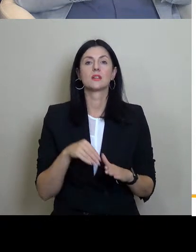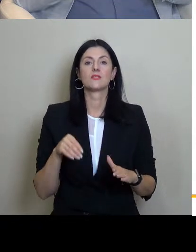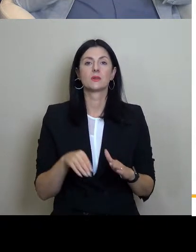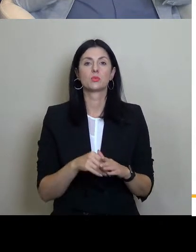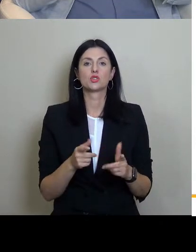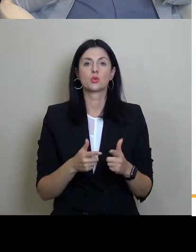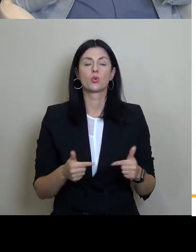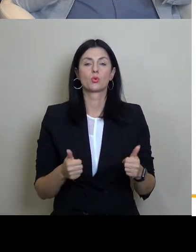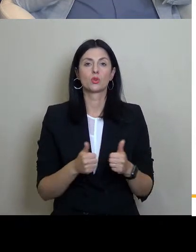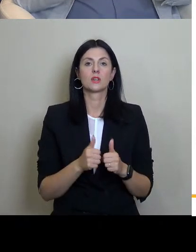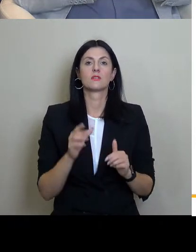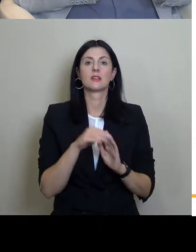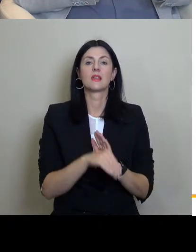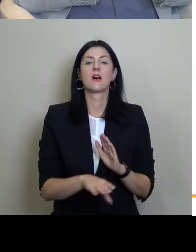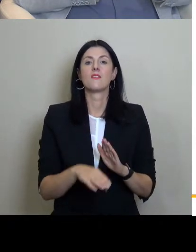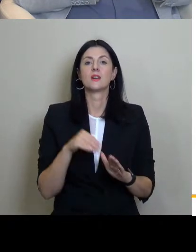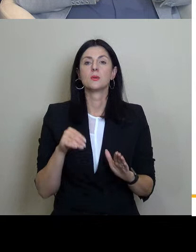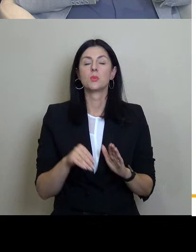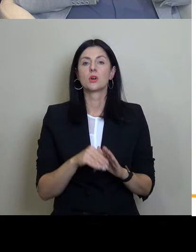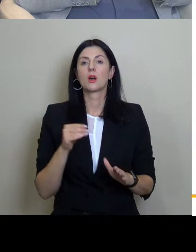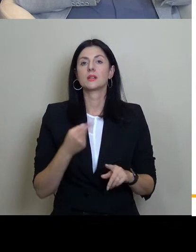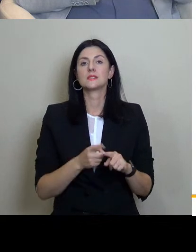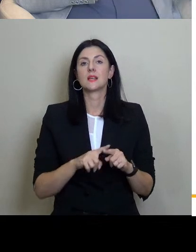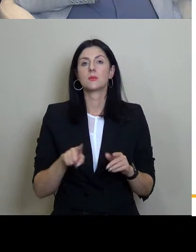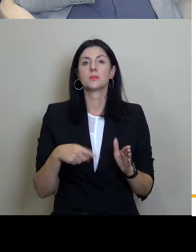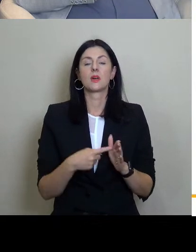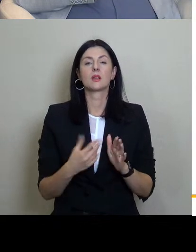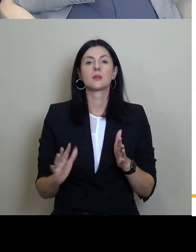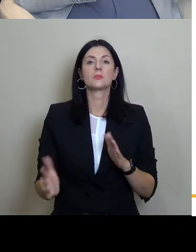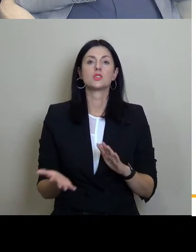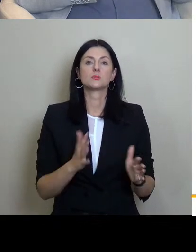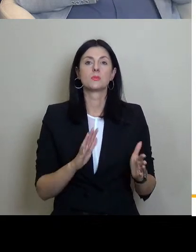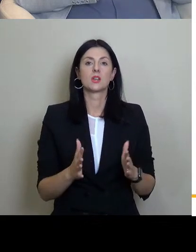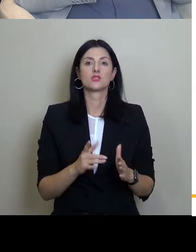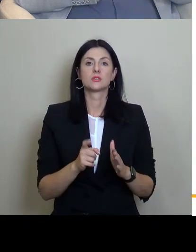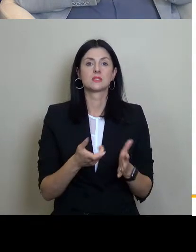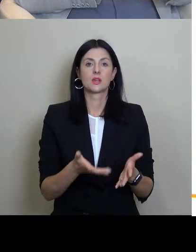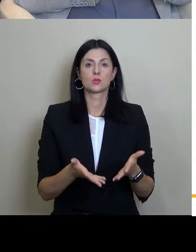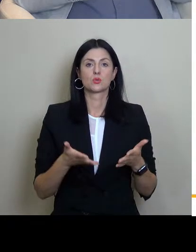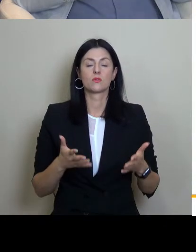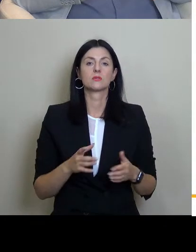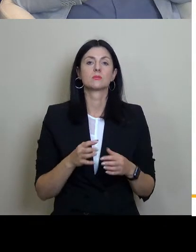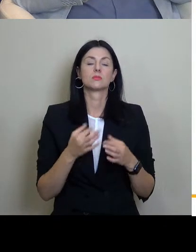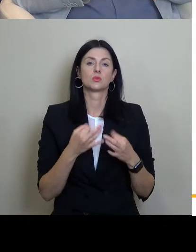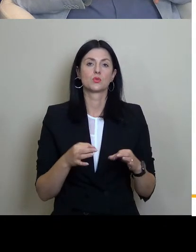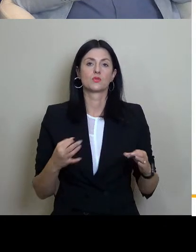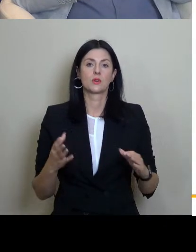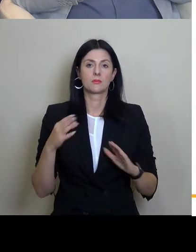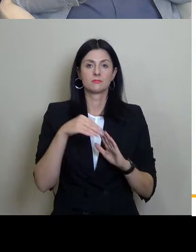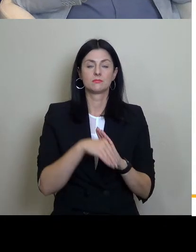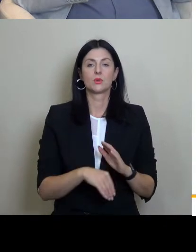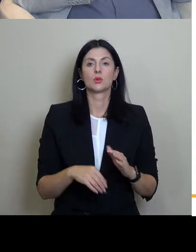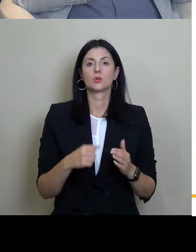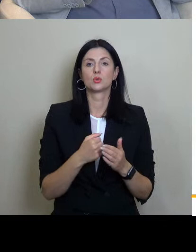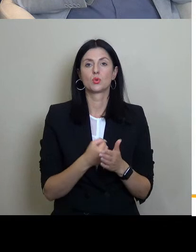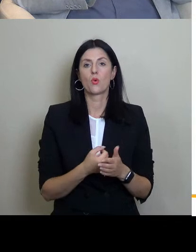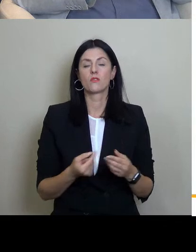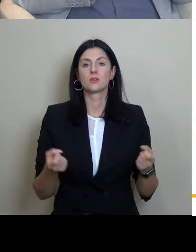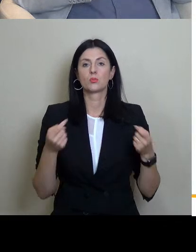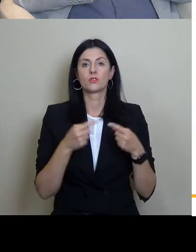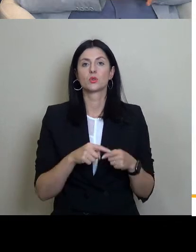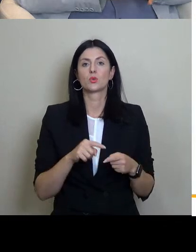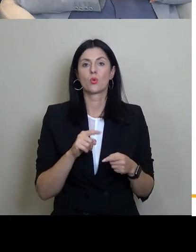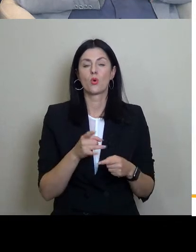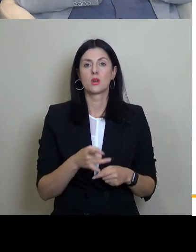the territorial constituencies while during the elections to the city council, the law allows to